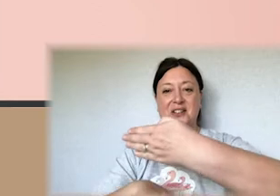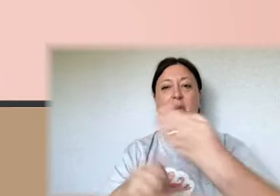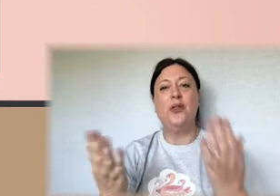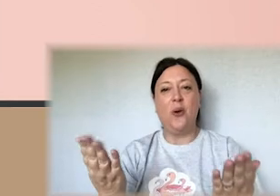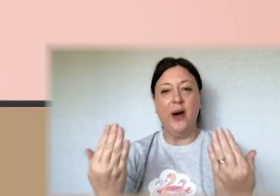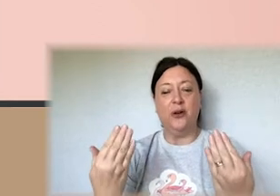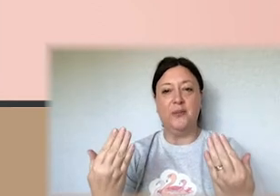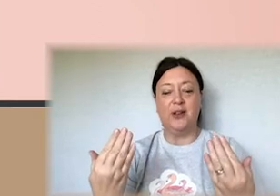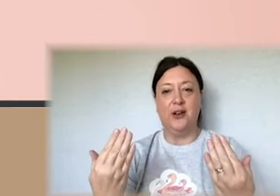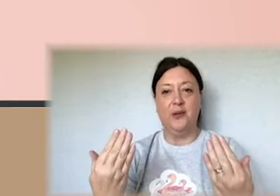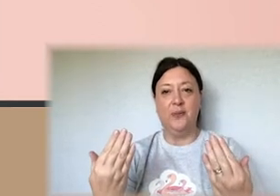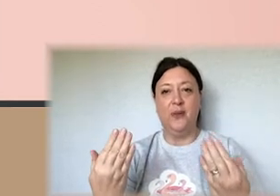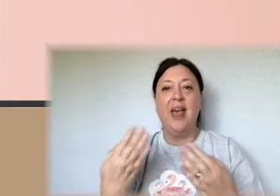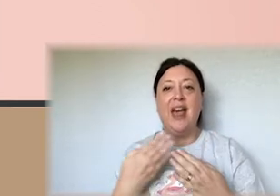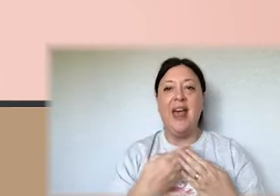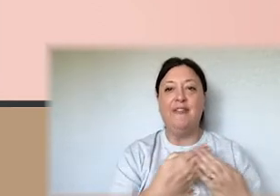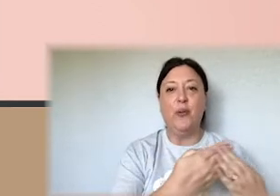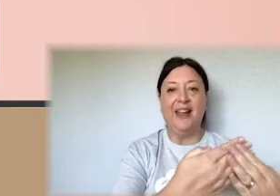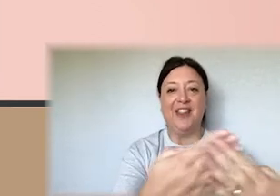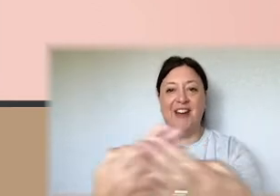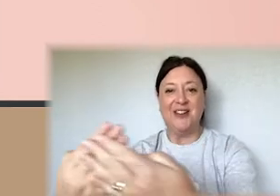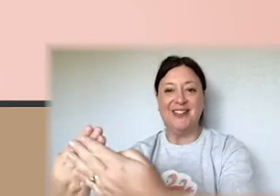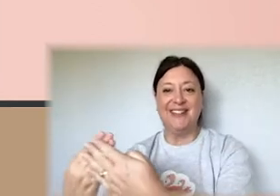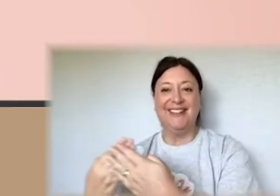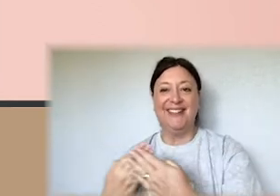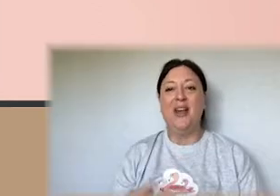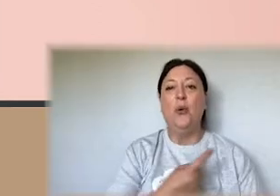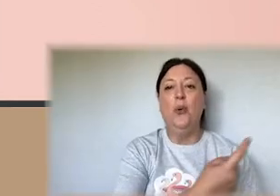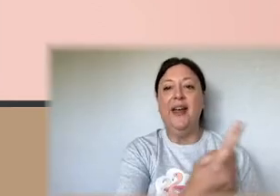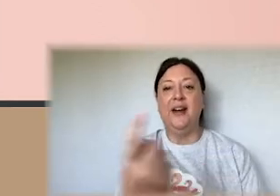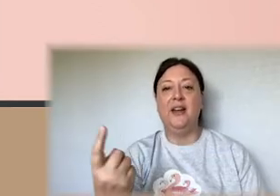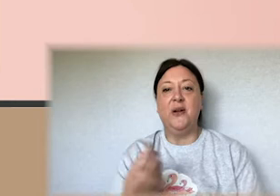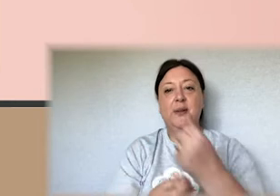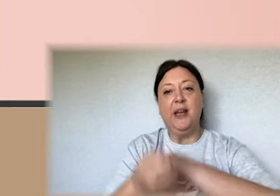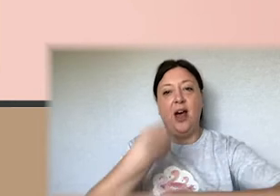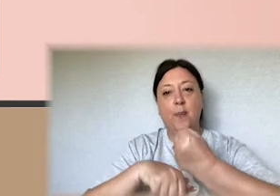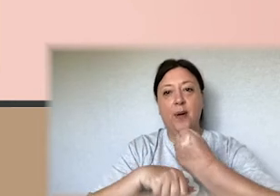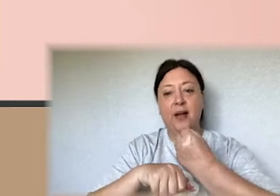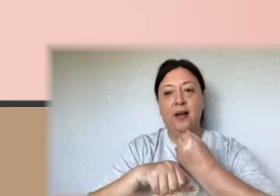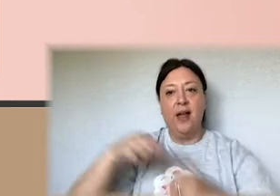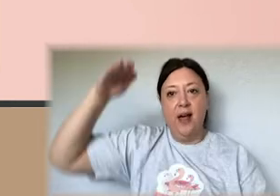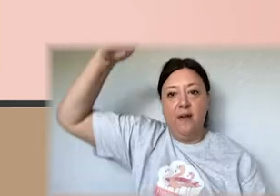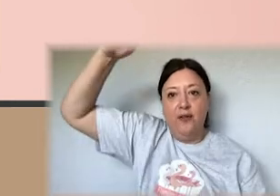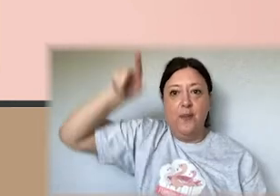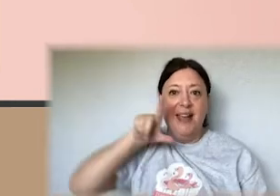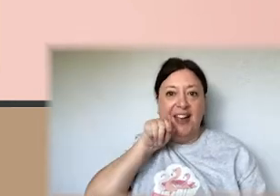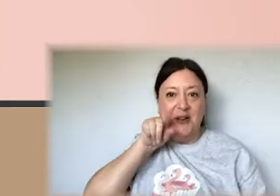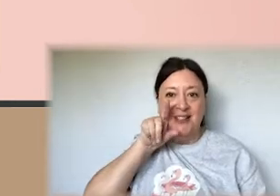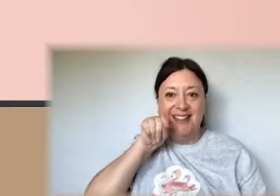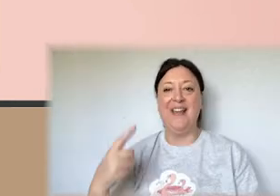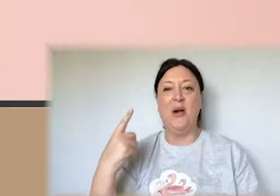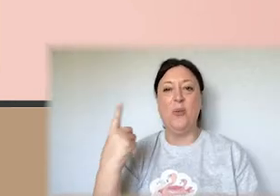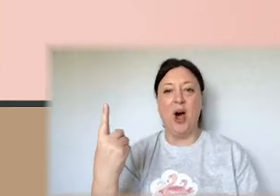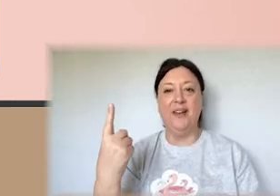Let's start with our welcome circle. Everyone, gather round. We're going to become